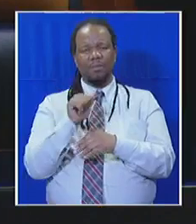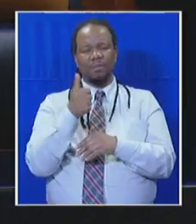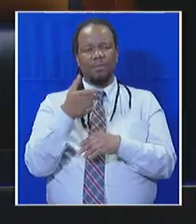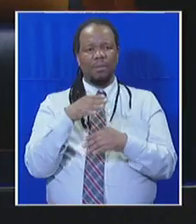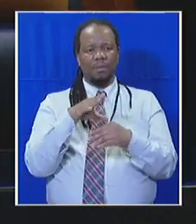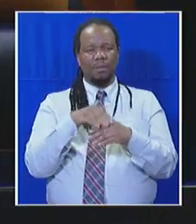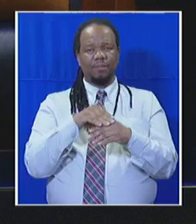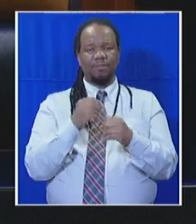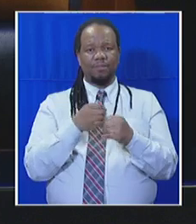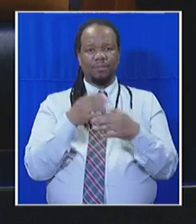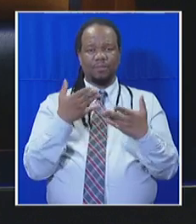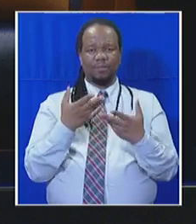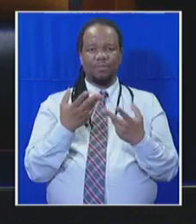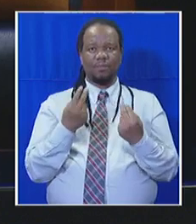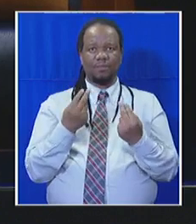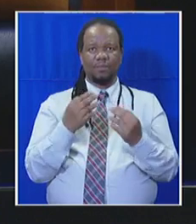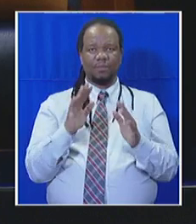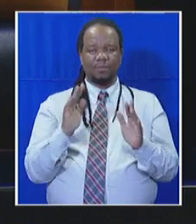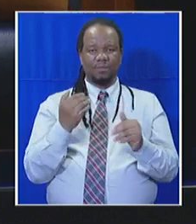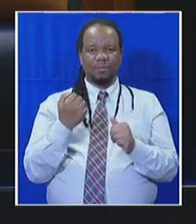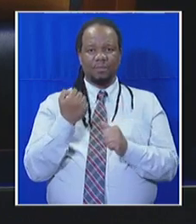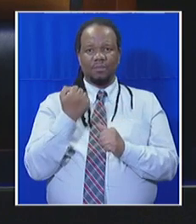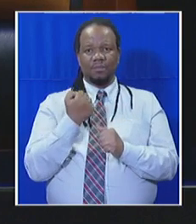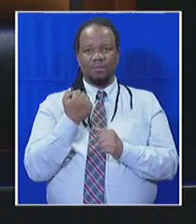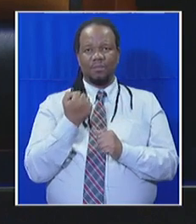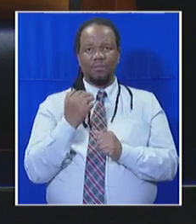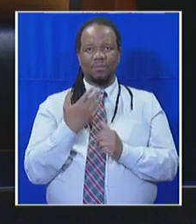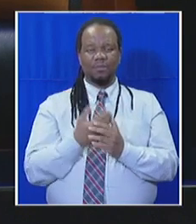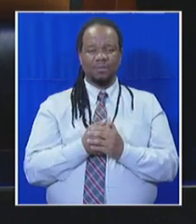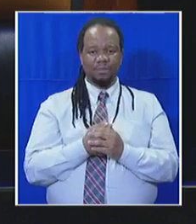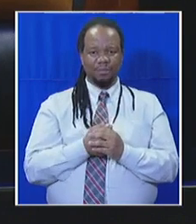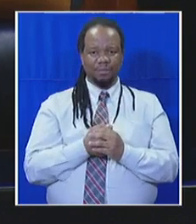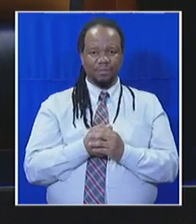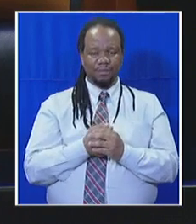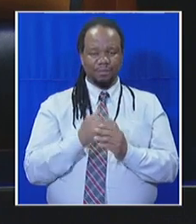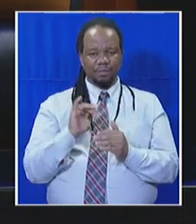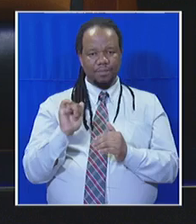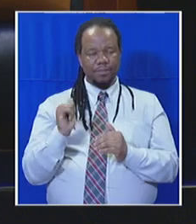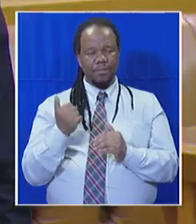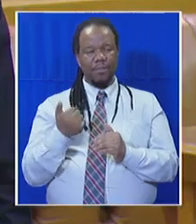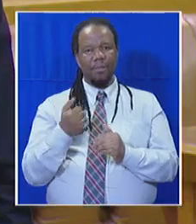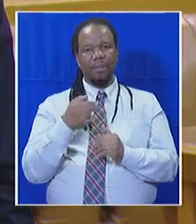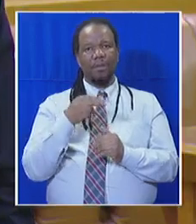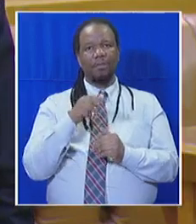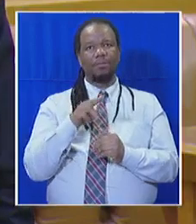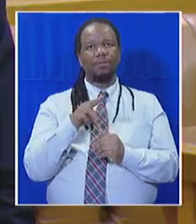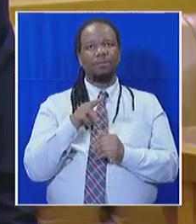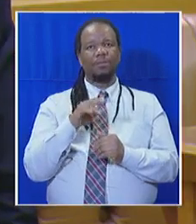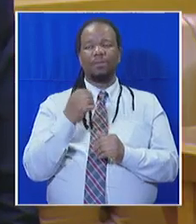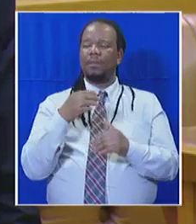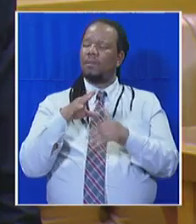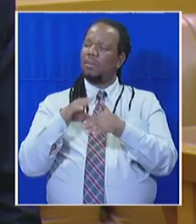start from the beginning again. Yes, I voluntarily withdraw that one. I hereby move on behalf of the Order, honourable